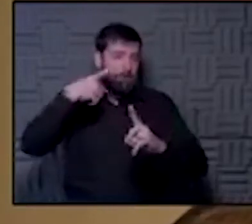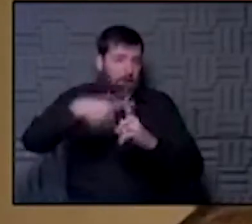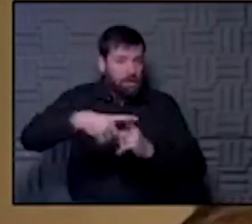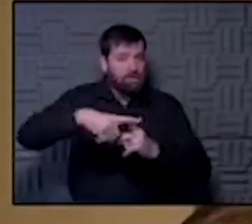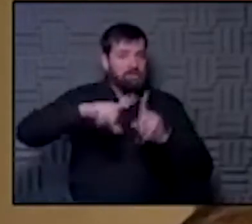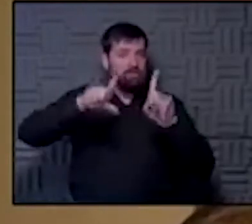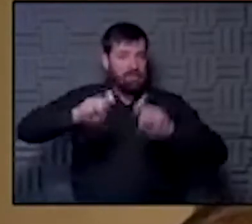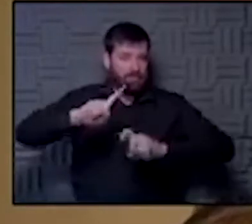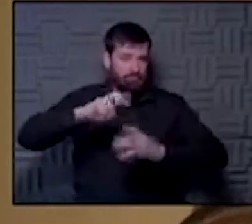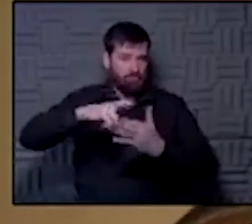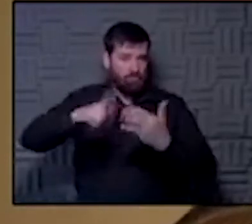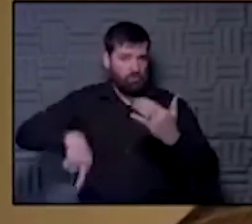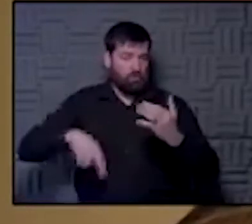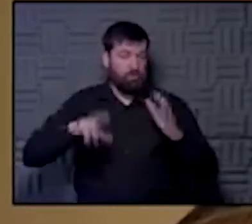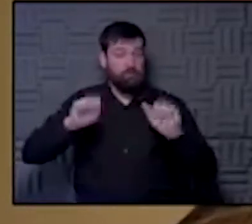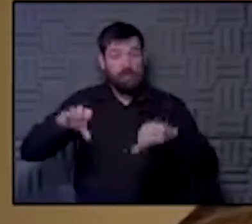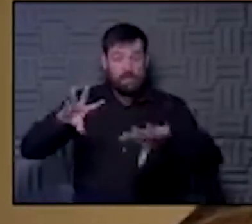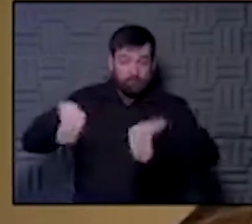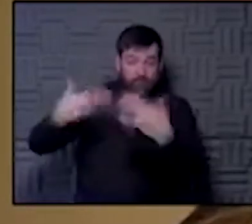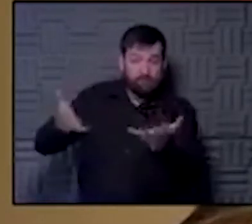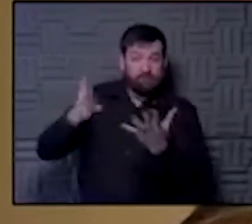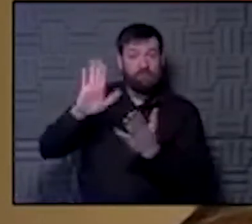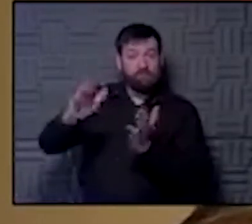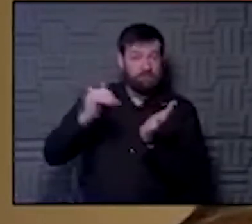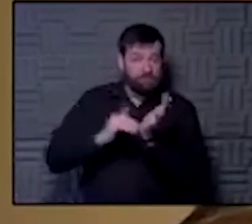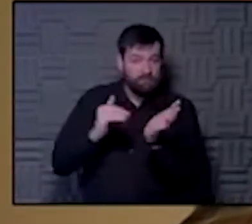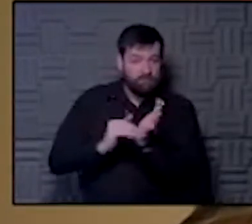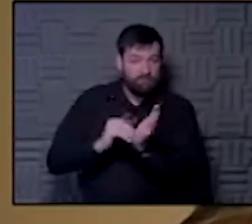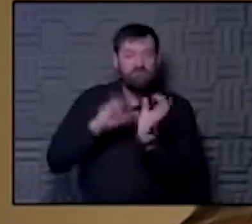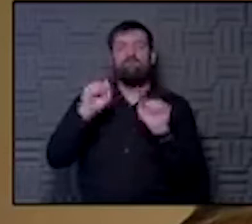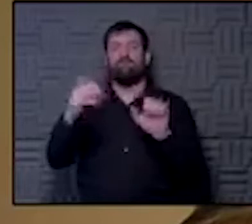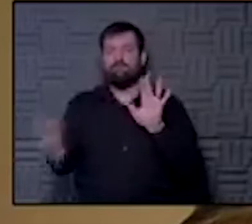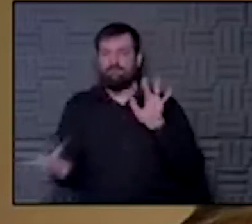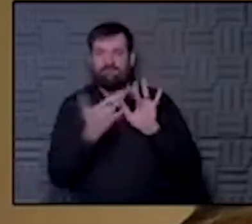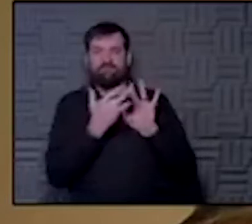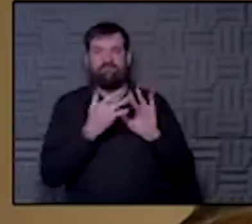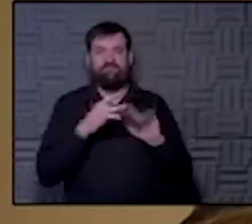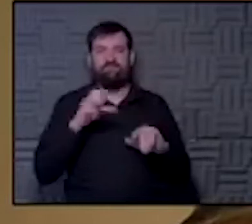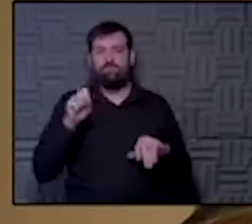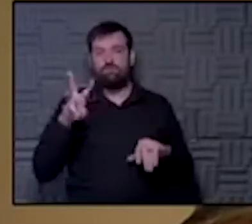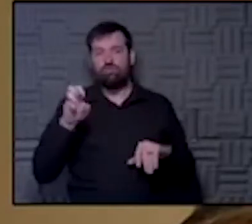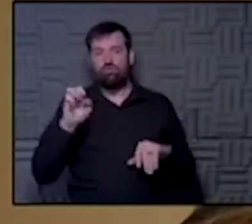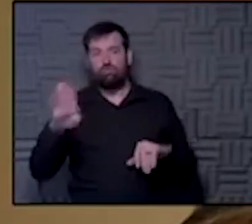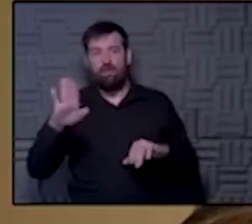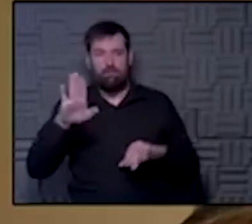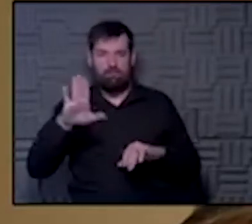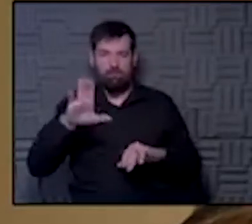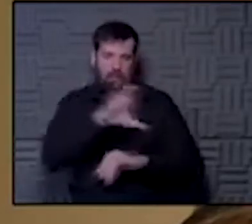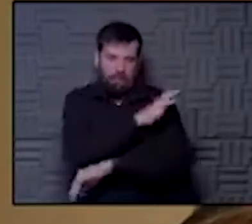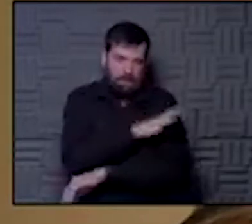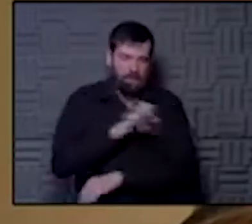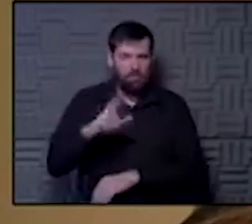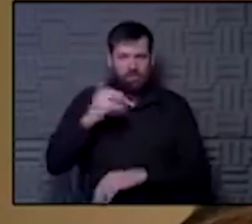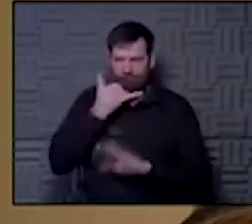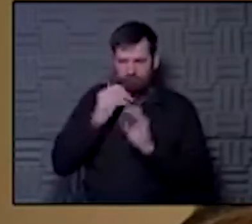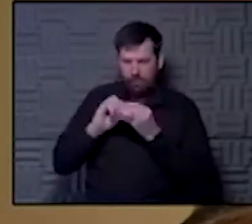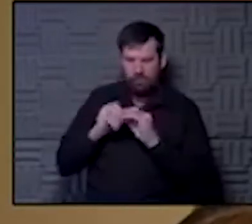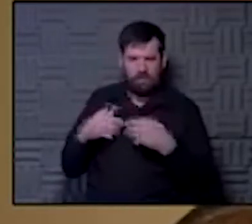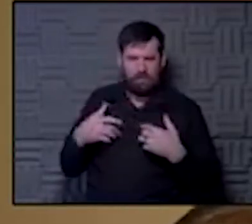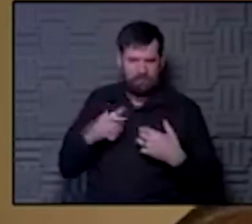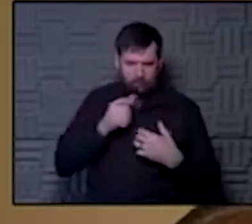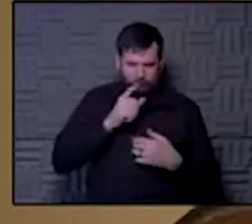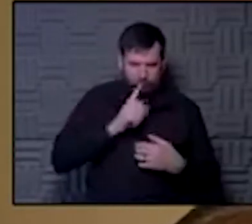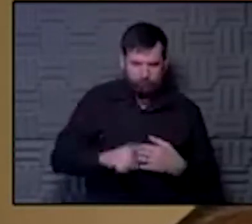that. But if you can get to your primary care physician, they can get in touch with the swab clinic or give you the number to call, which I'm not definite, so I don't want to give the wrong